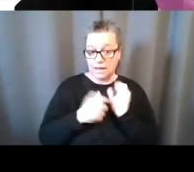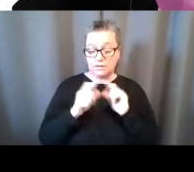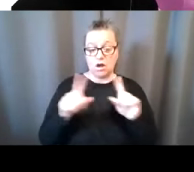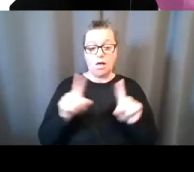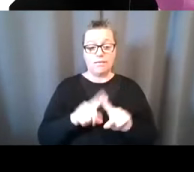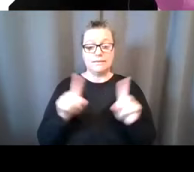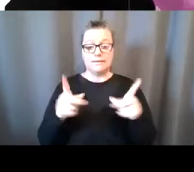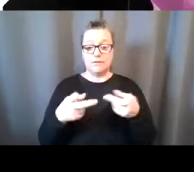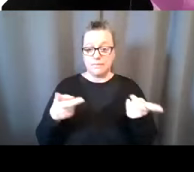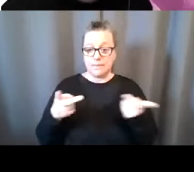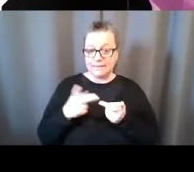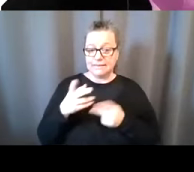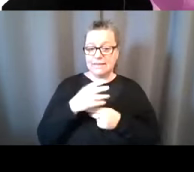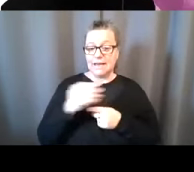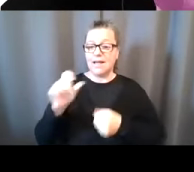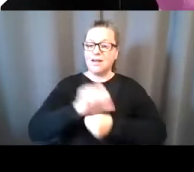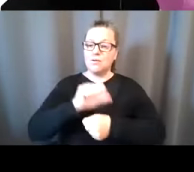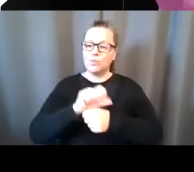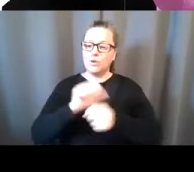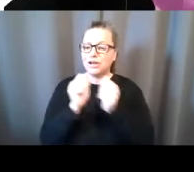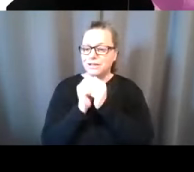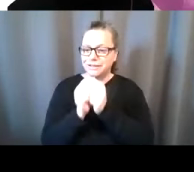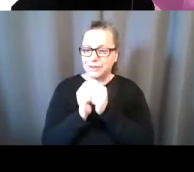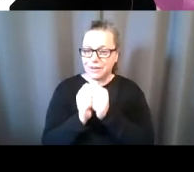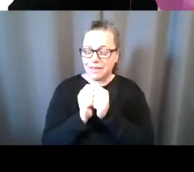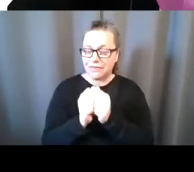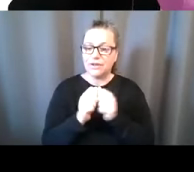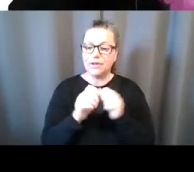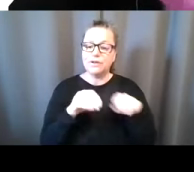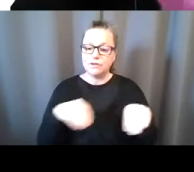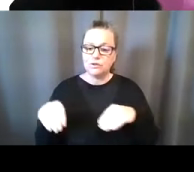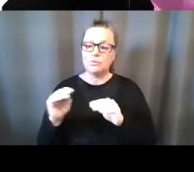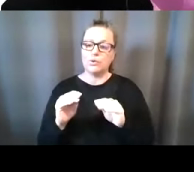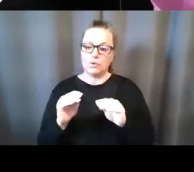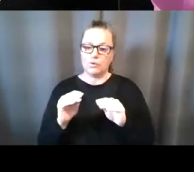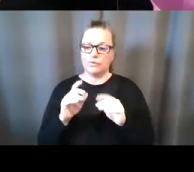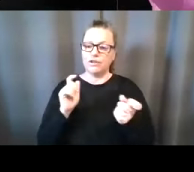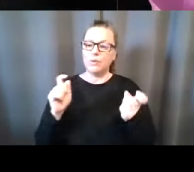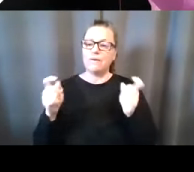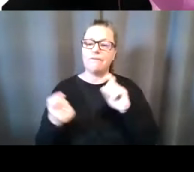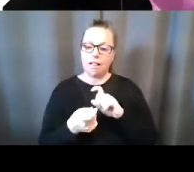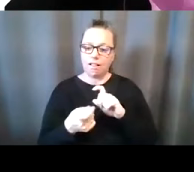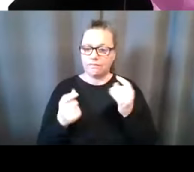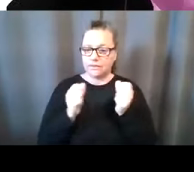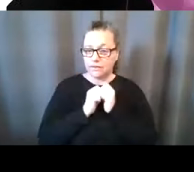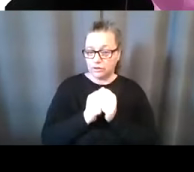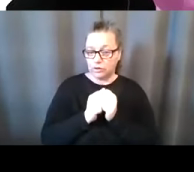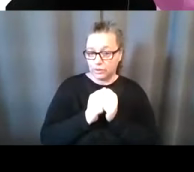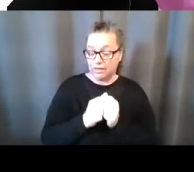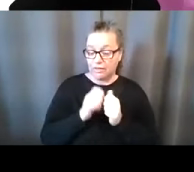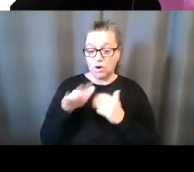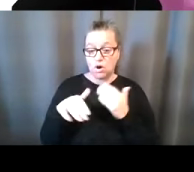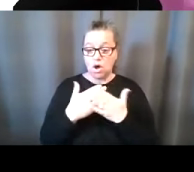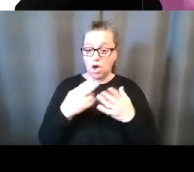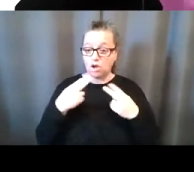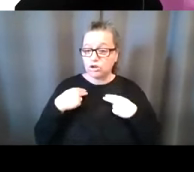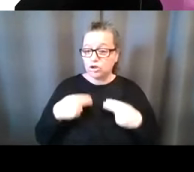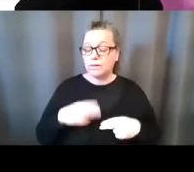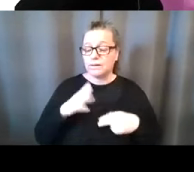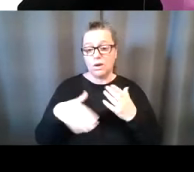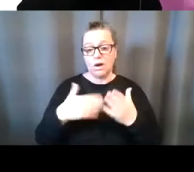places and work together to move and to evolve together. And we're all human. You're all going to make mistakes, and